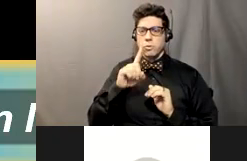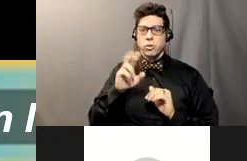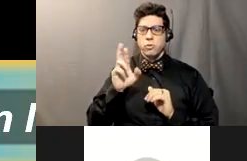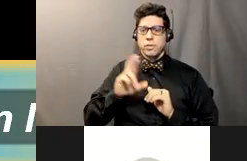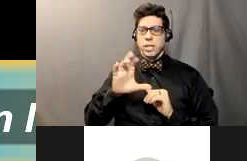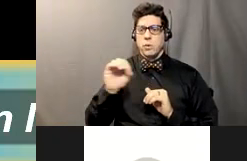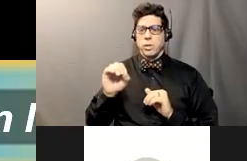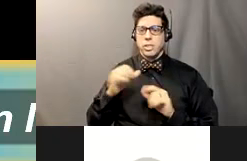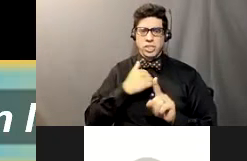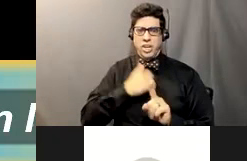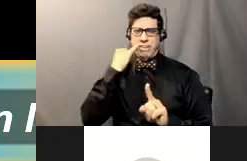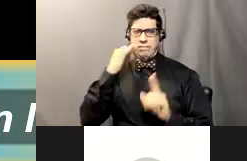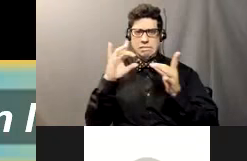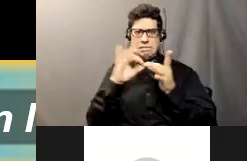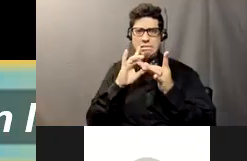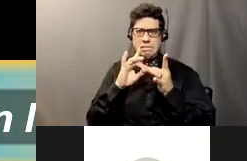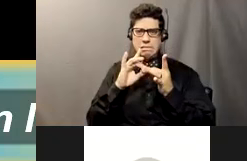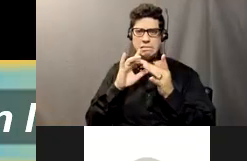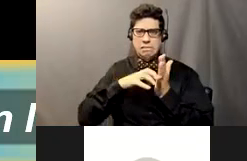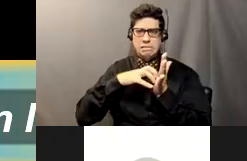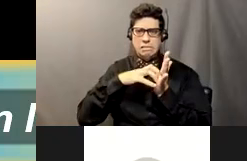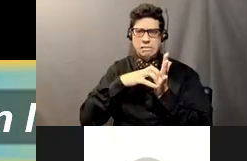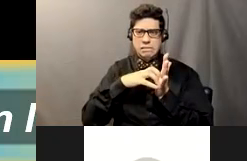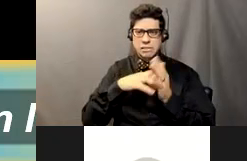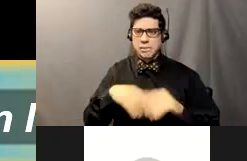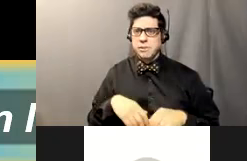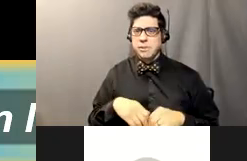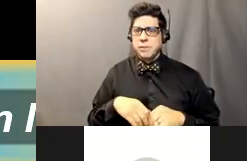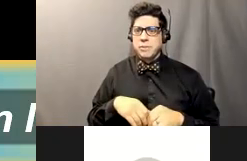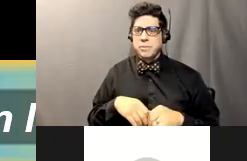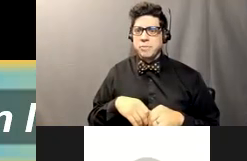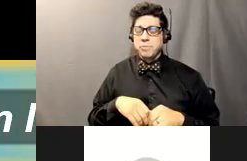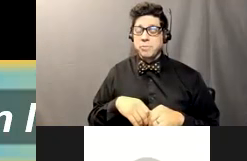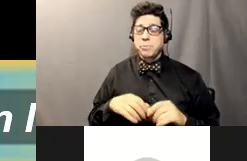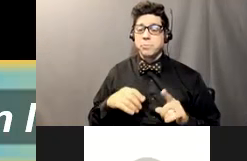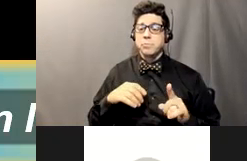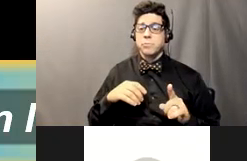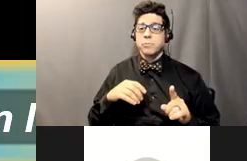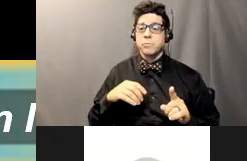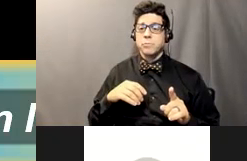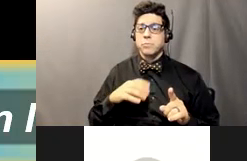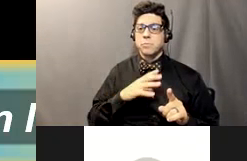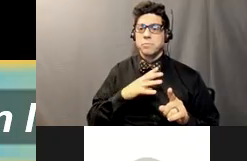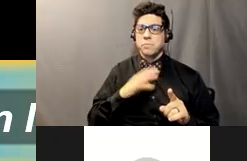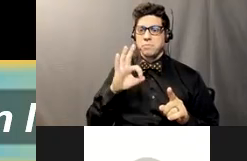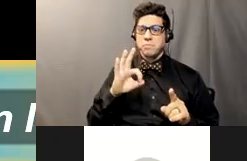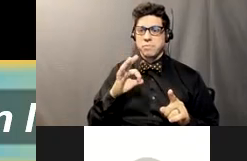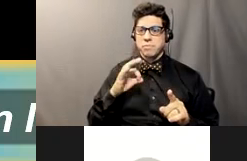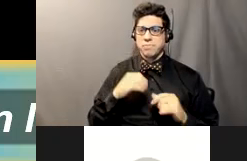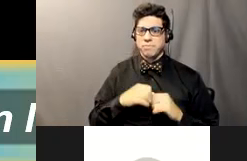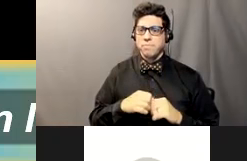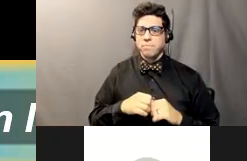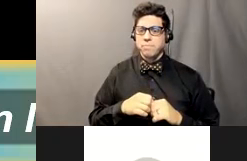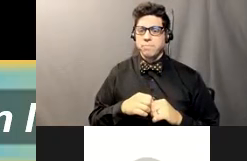Our subcommittee has come across some barriers, and some that we've encountered have been how we can best synthesize